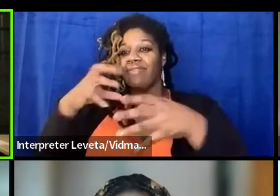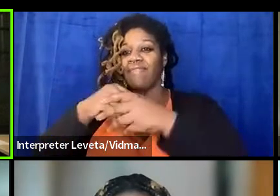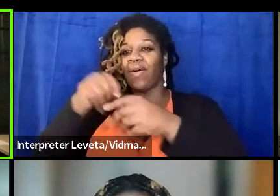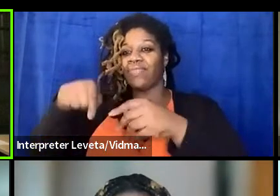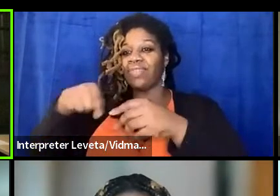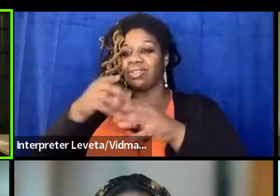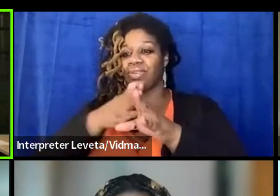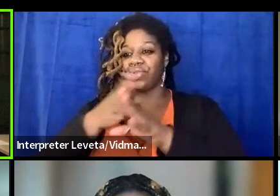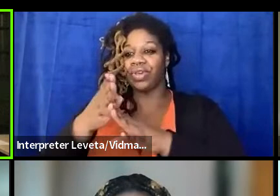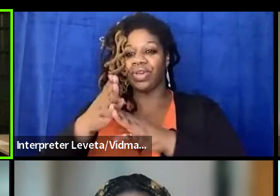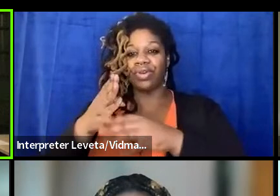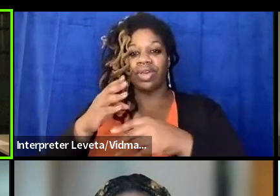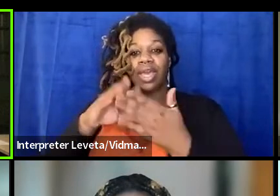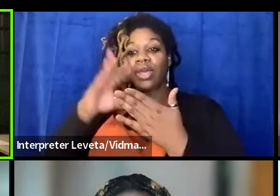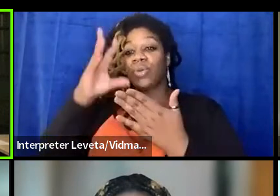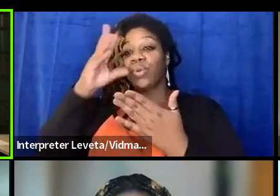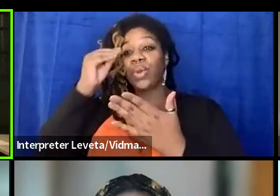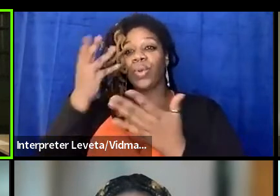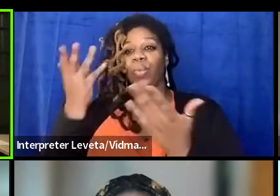did you learn from them? So